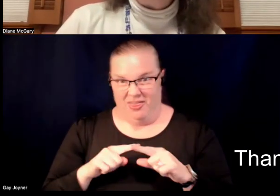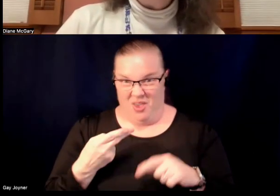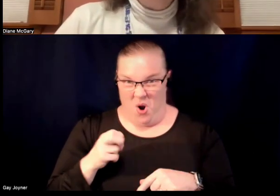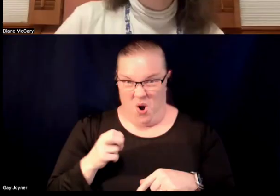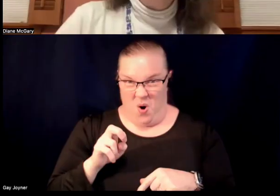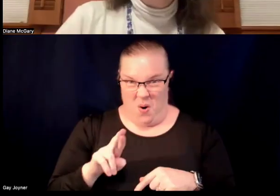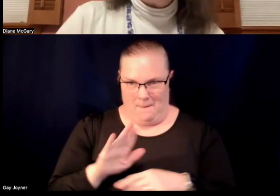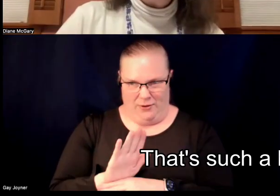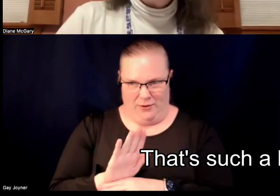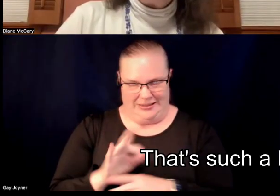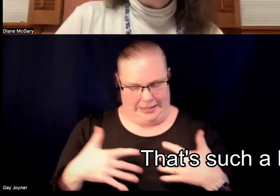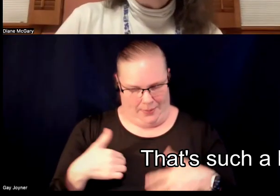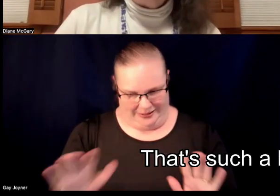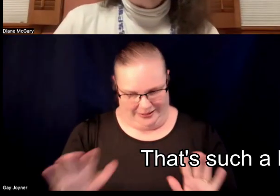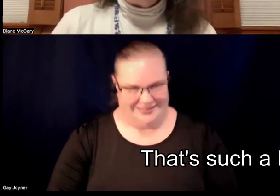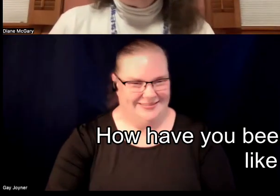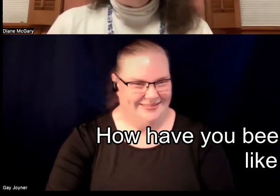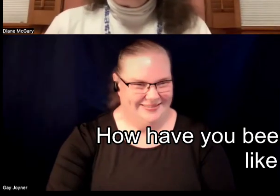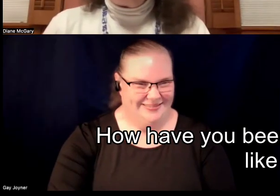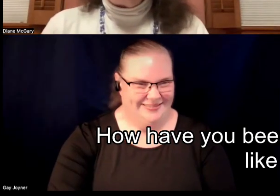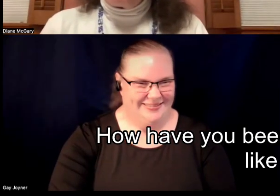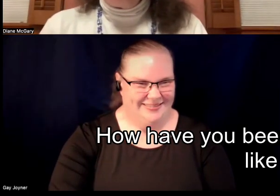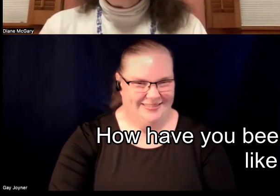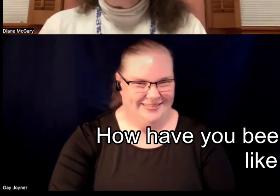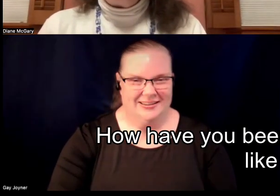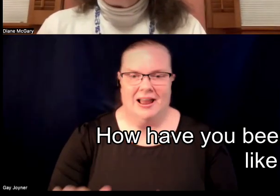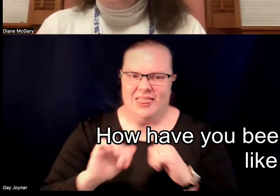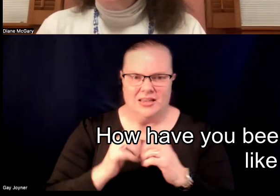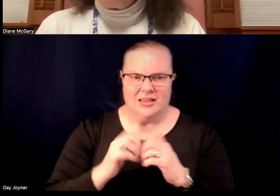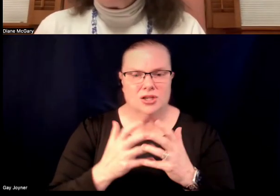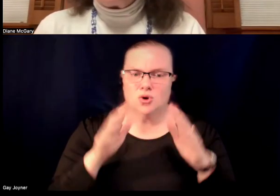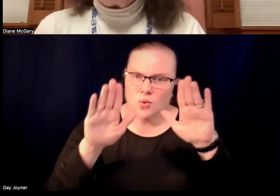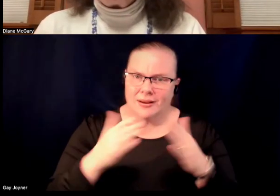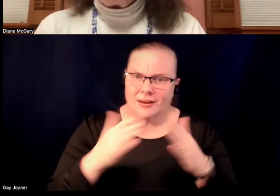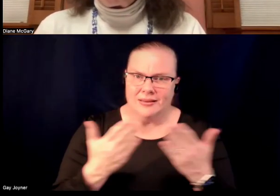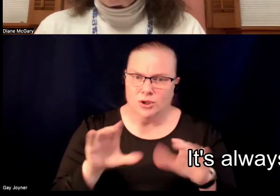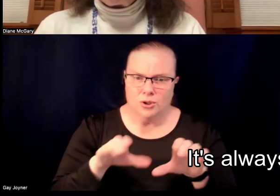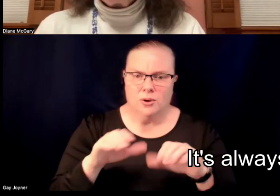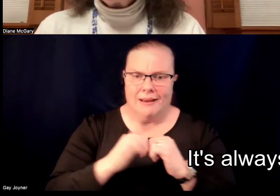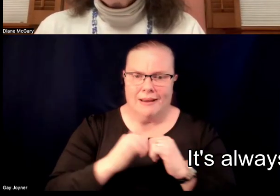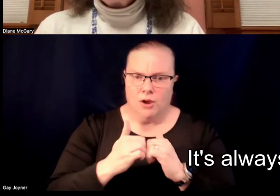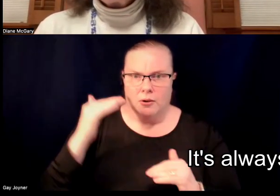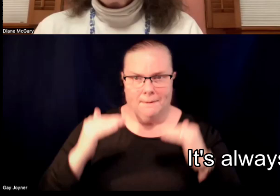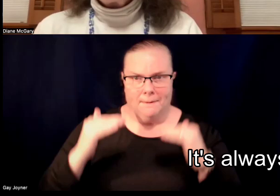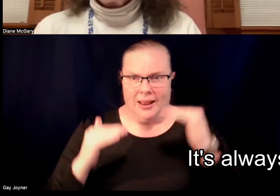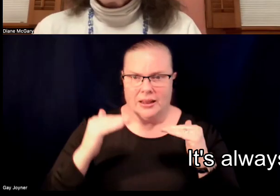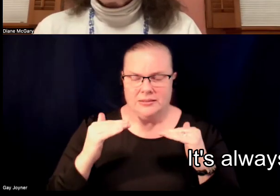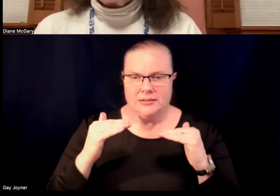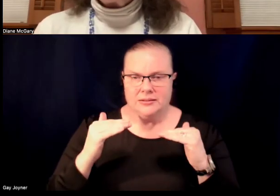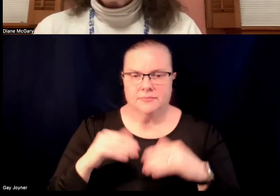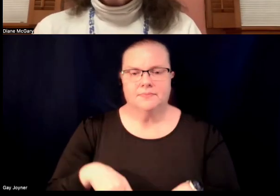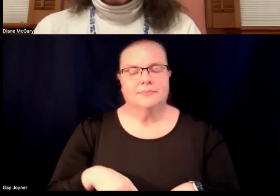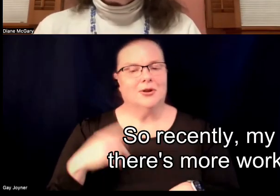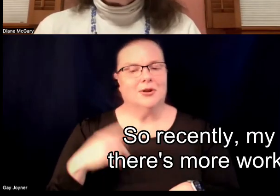Thank you. That, that's such a hard thing to do. How have you been able to balance life like that? It's always